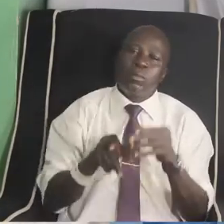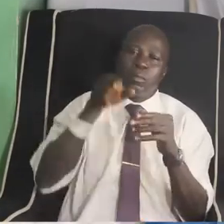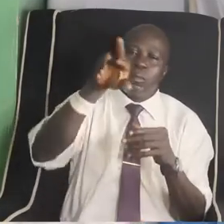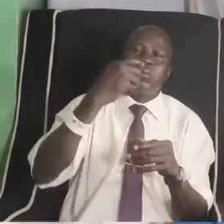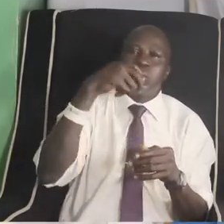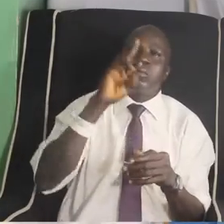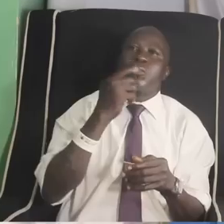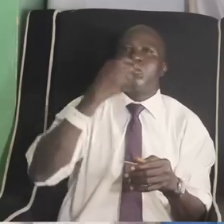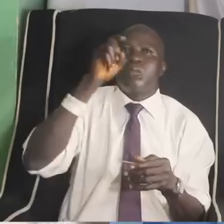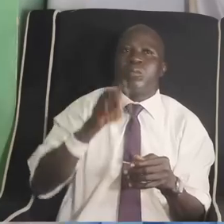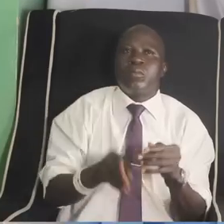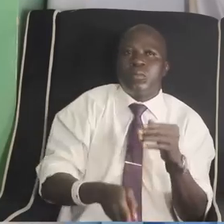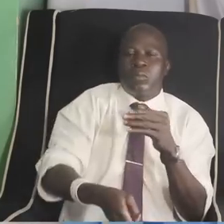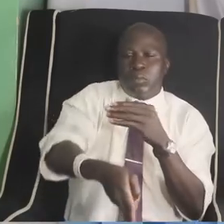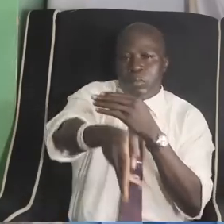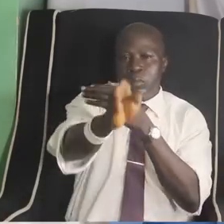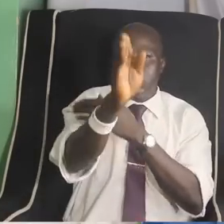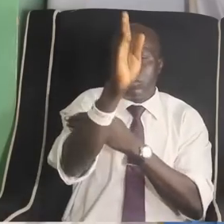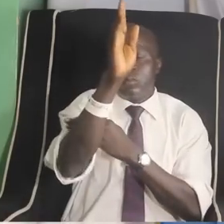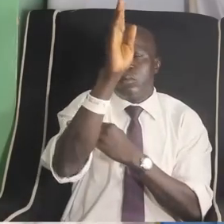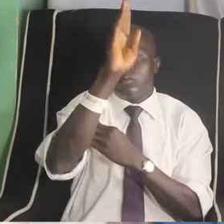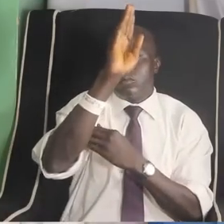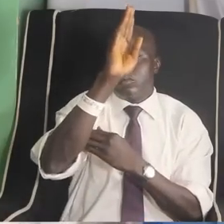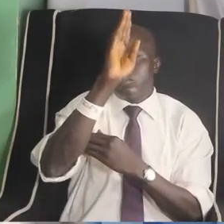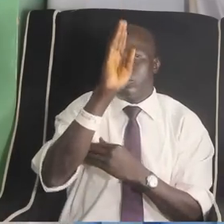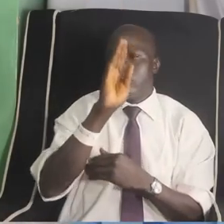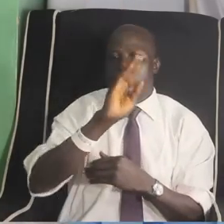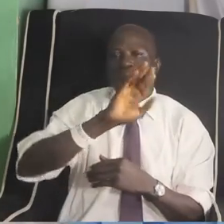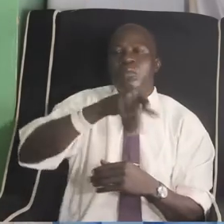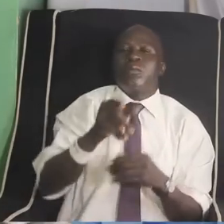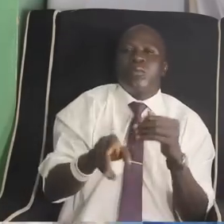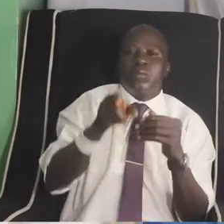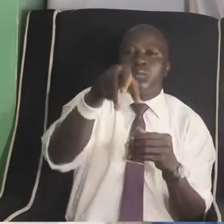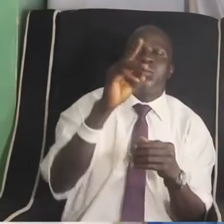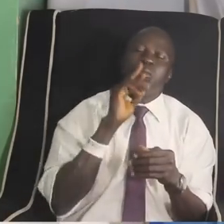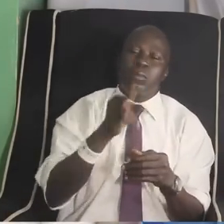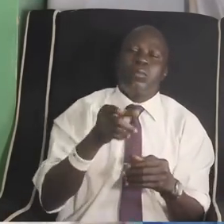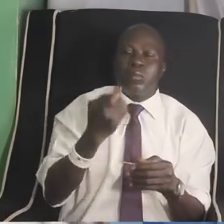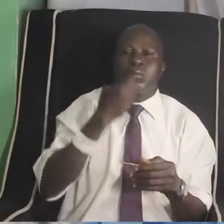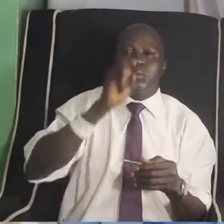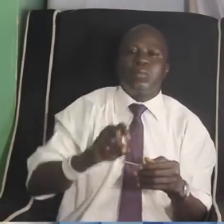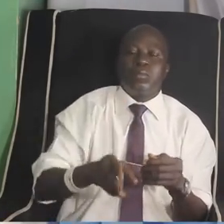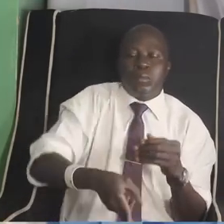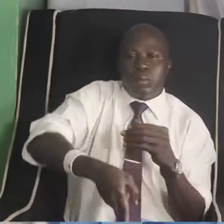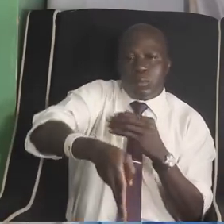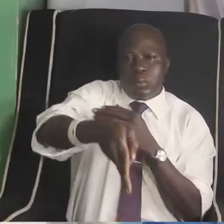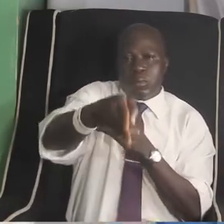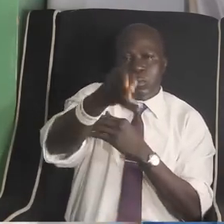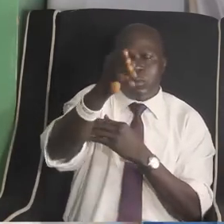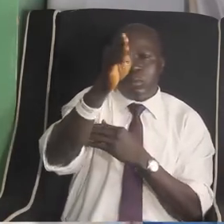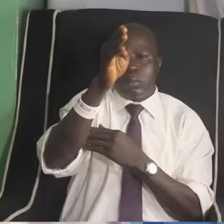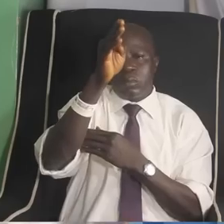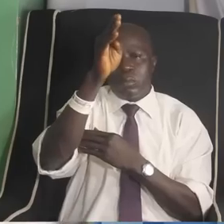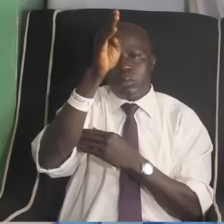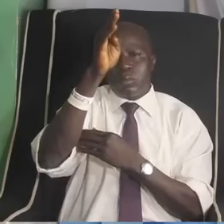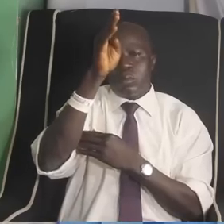high. You are the most high God. Jehovah, you are the most